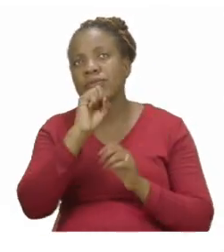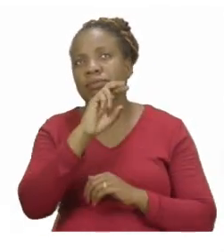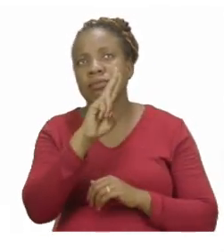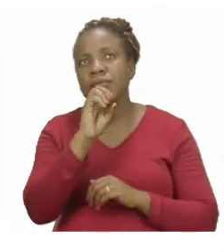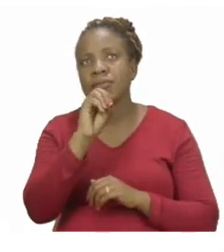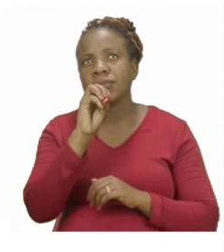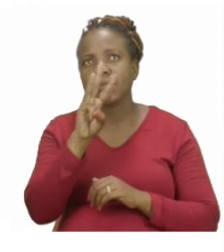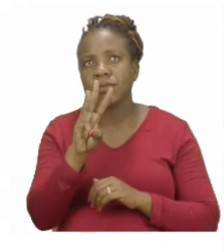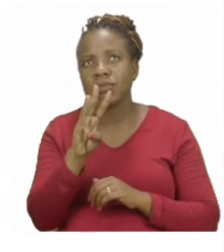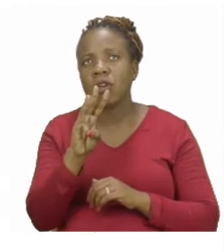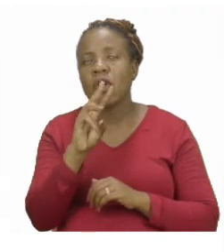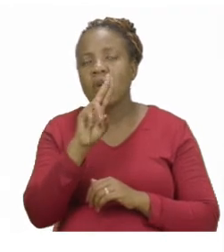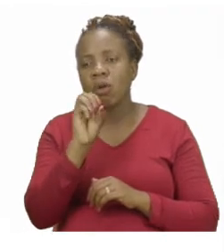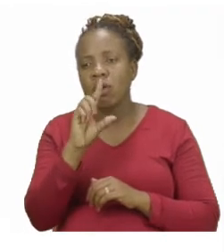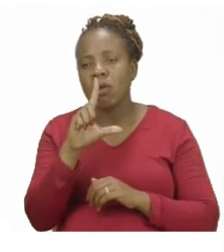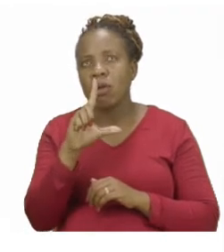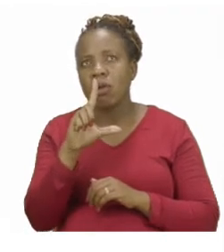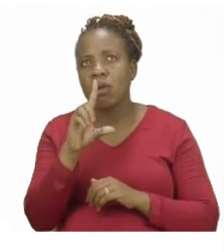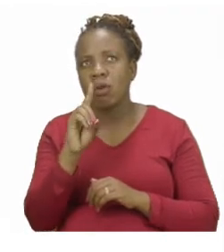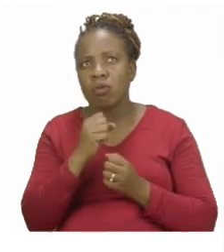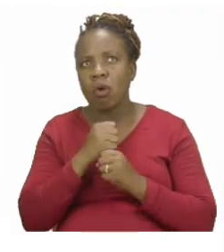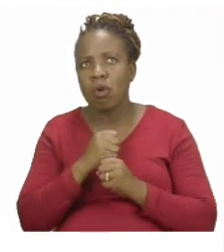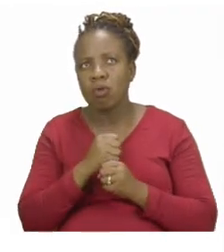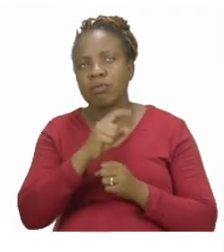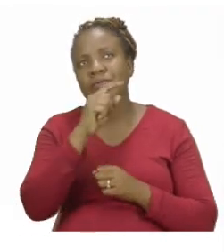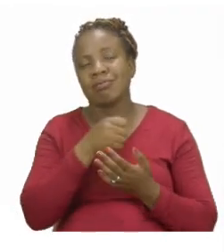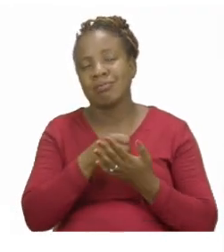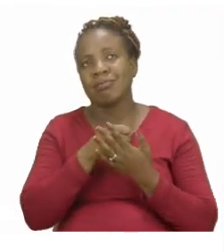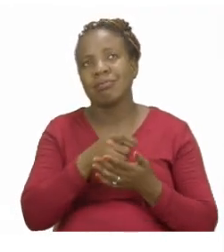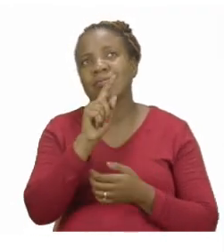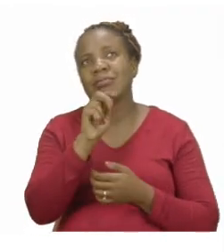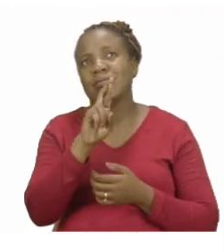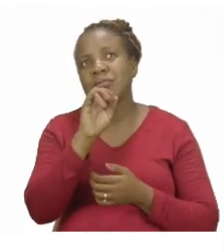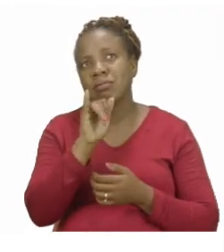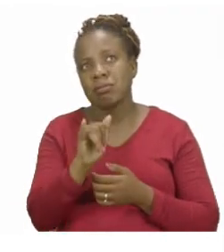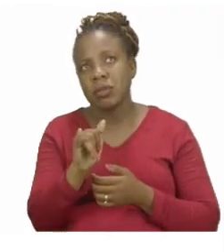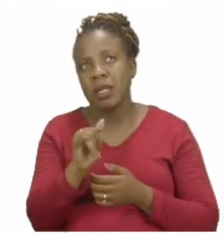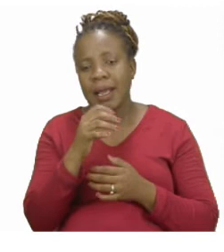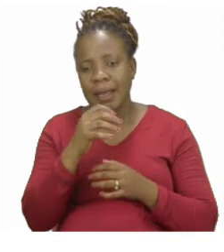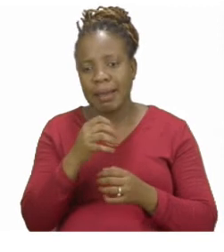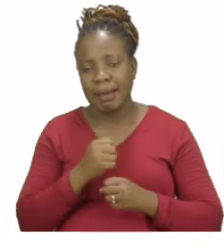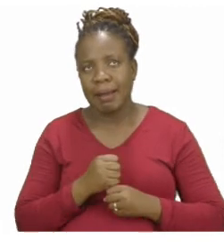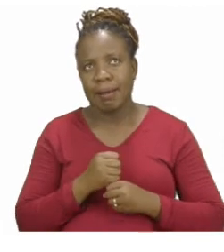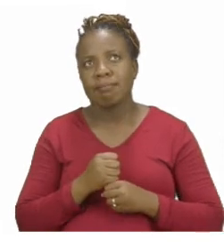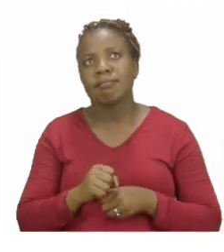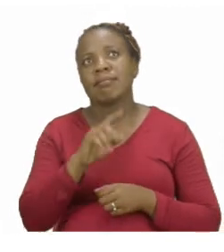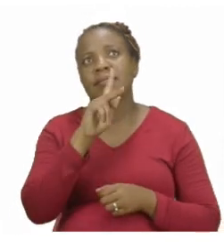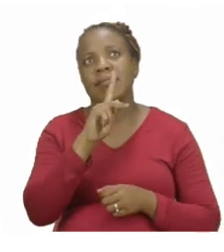drink, only, and shall. Now you have to use these words to complete